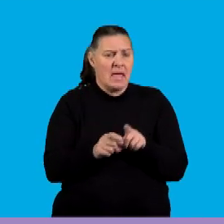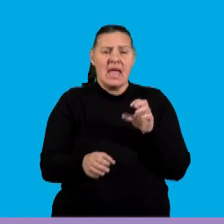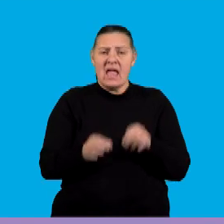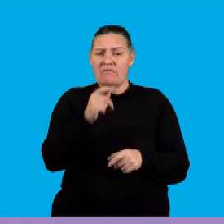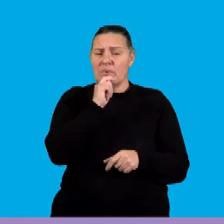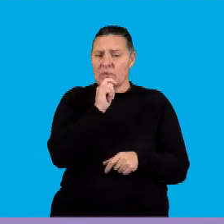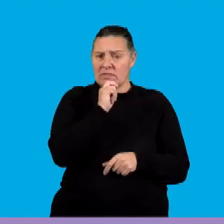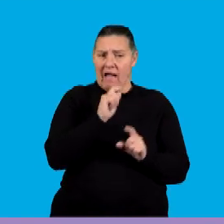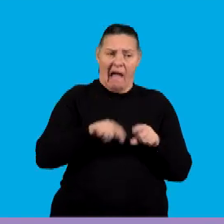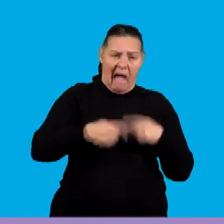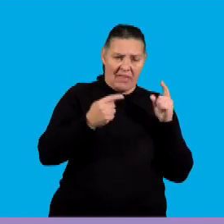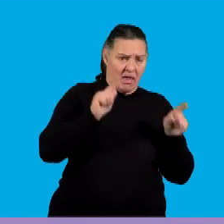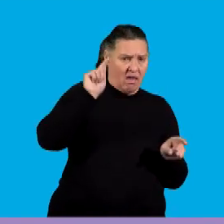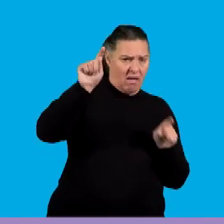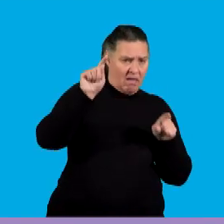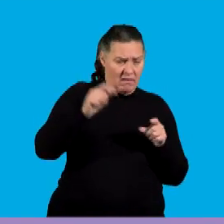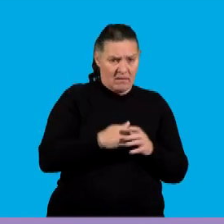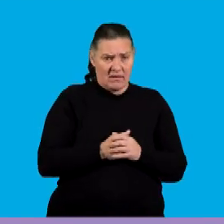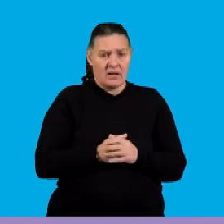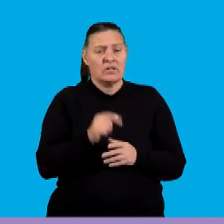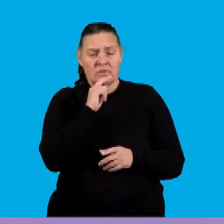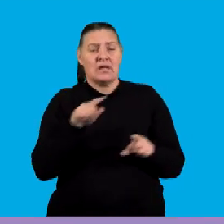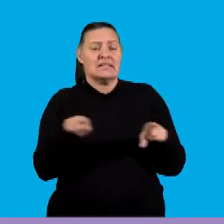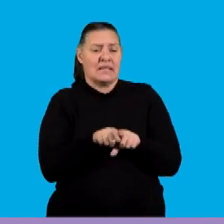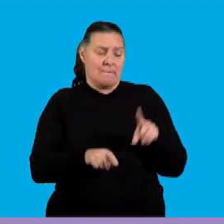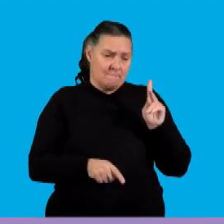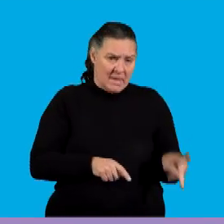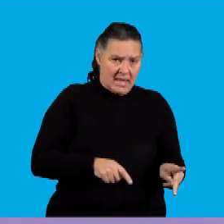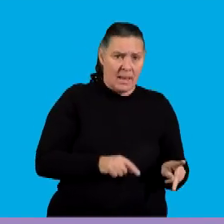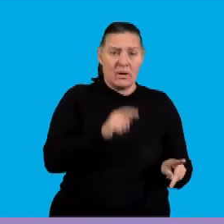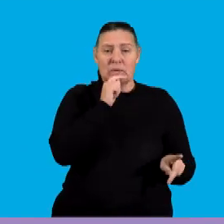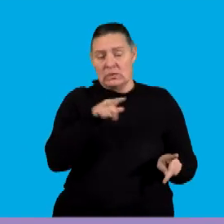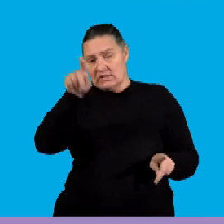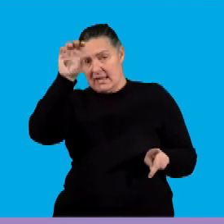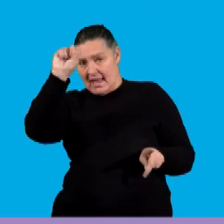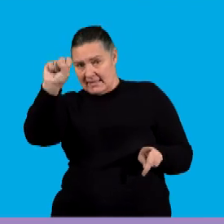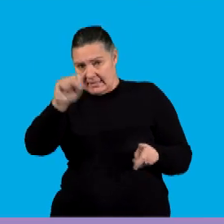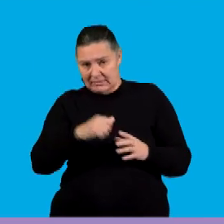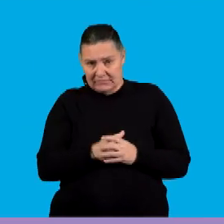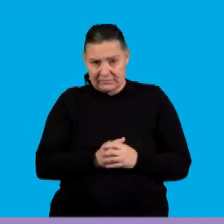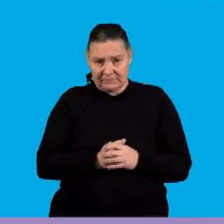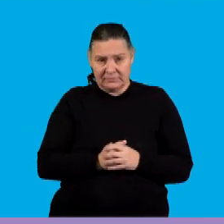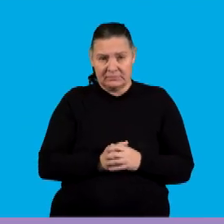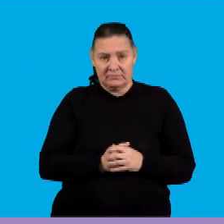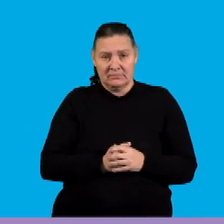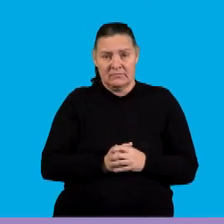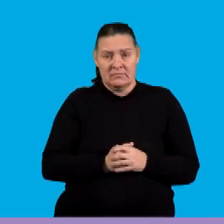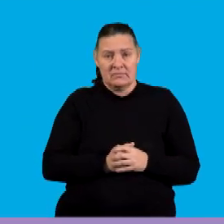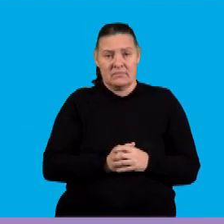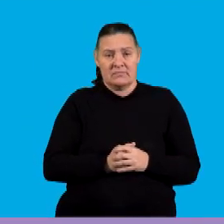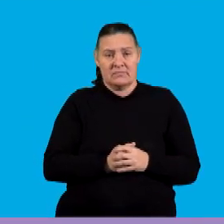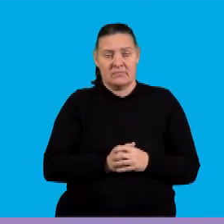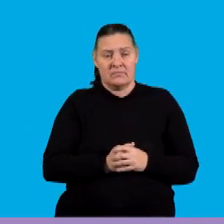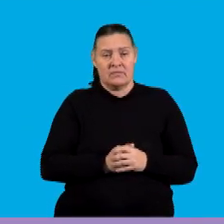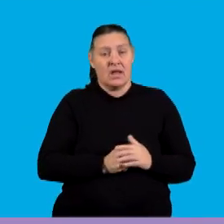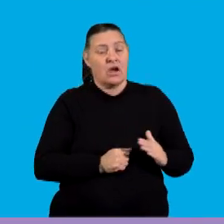we use 2 other points. So we can use the same P, but this time let's use point S.